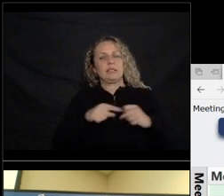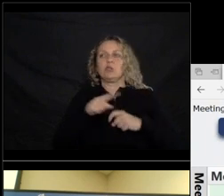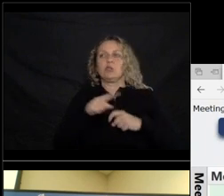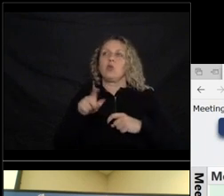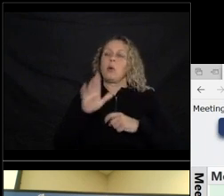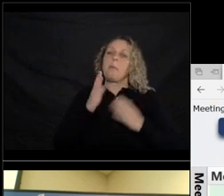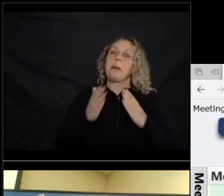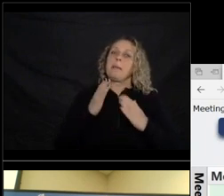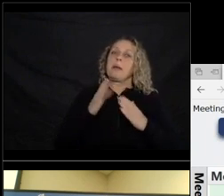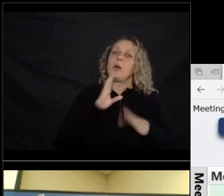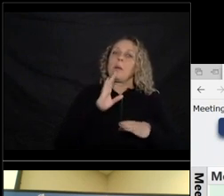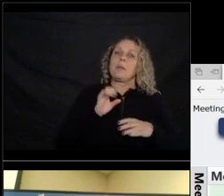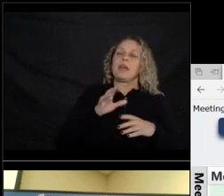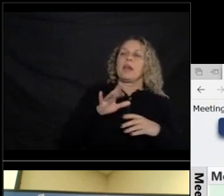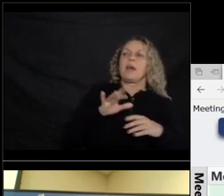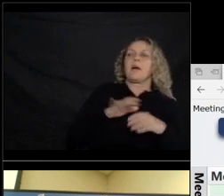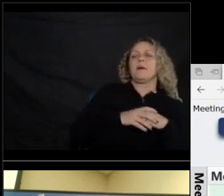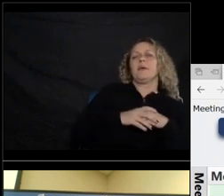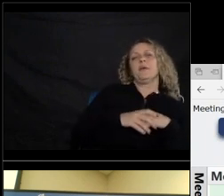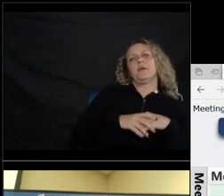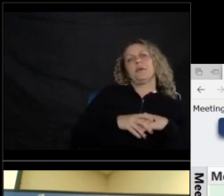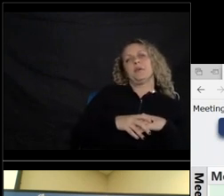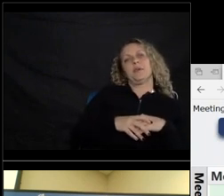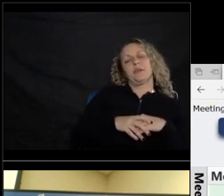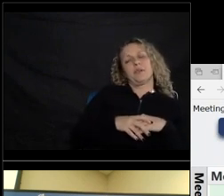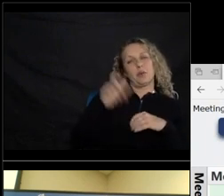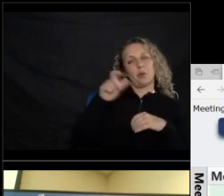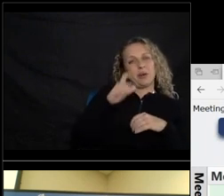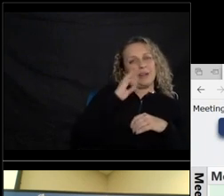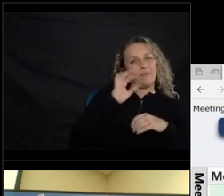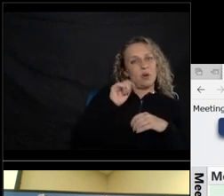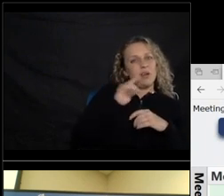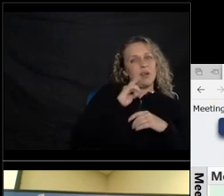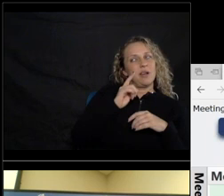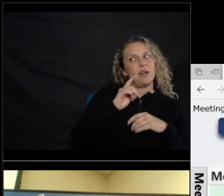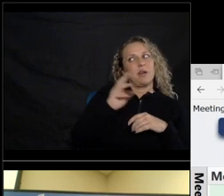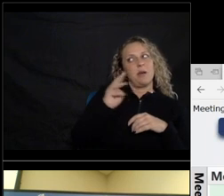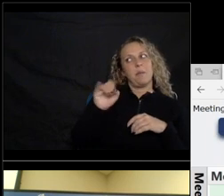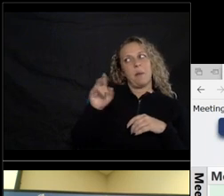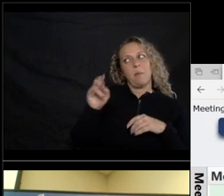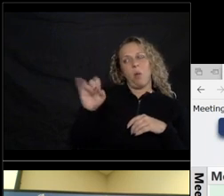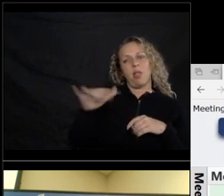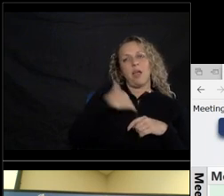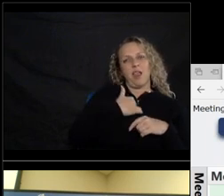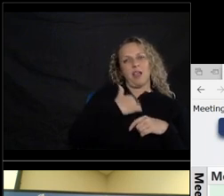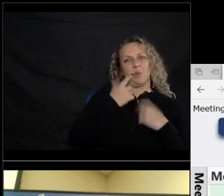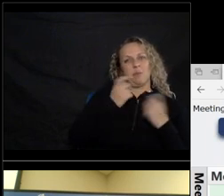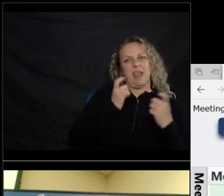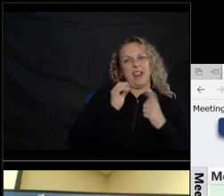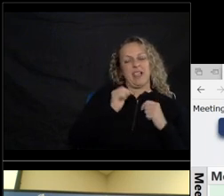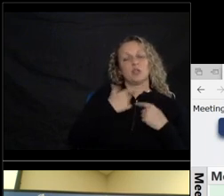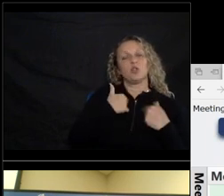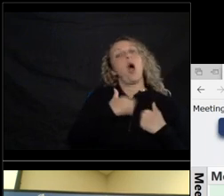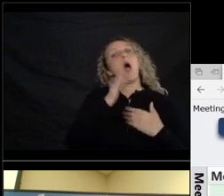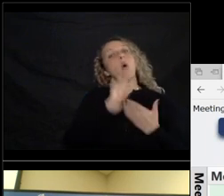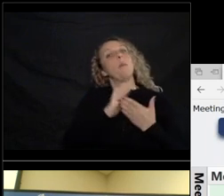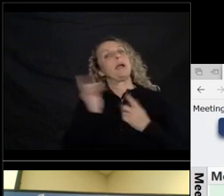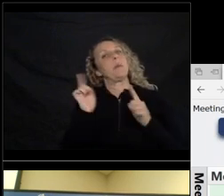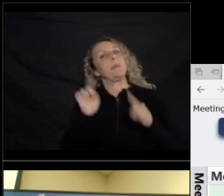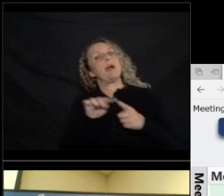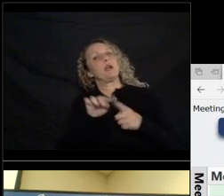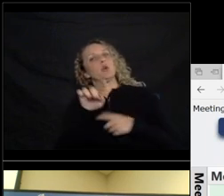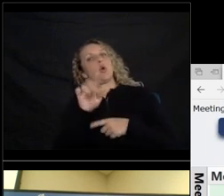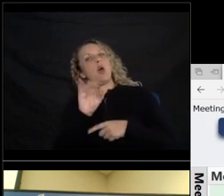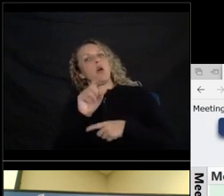be a great need for it. I think we'll, between Mayvolin and us, we'll be able to handle it. So I will be coming back to you